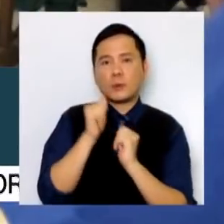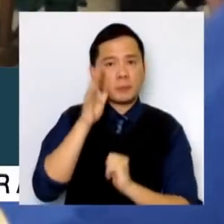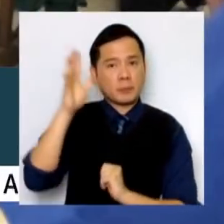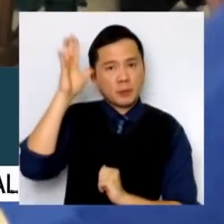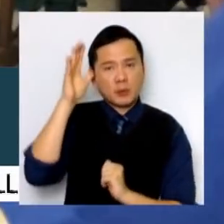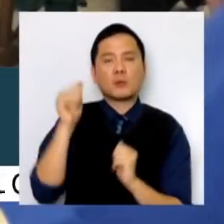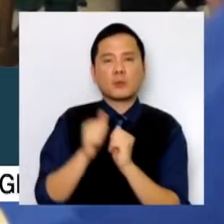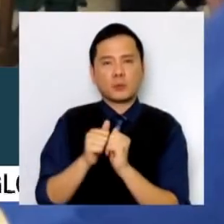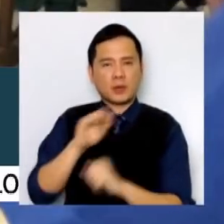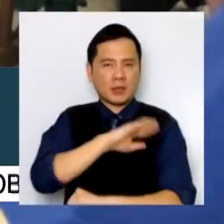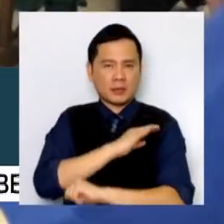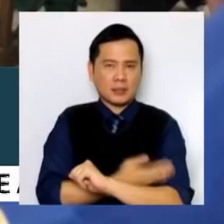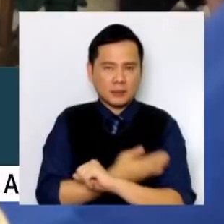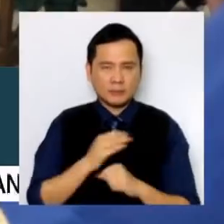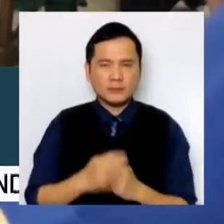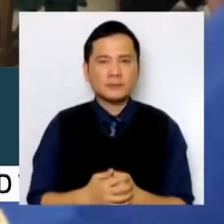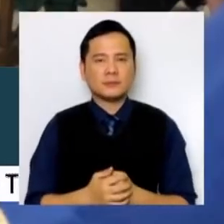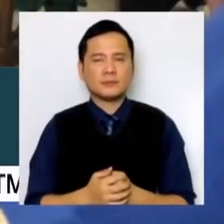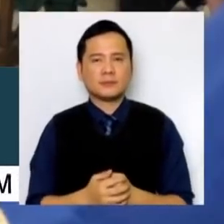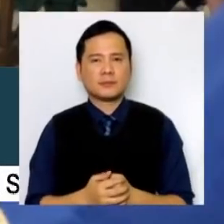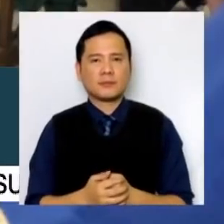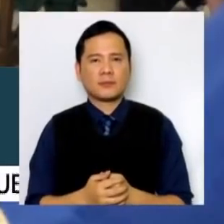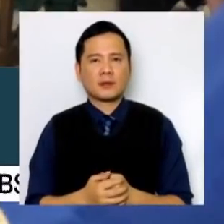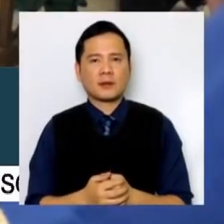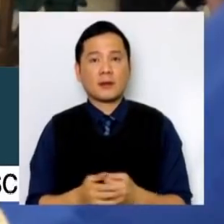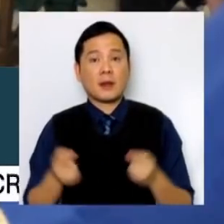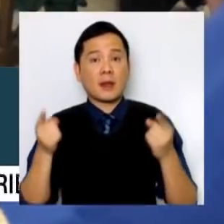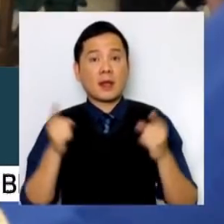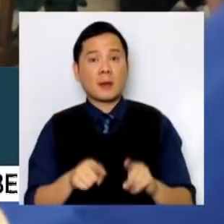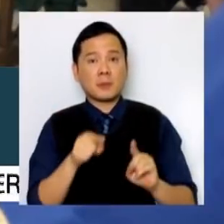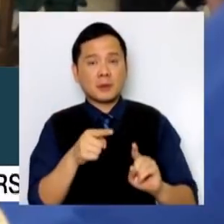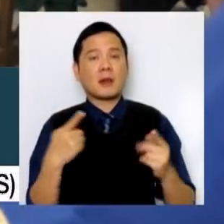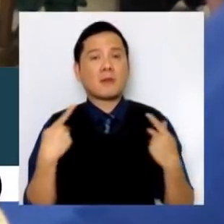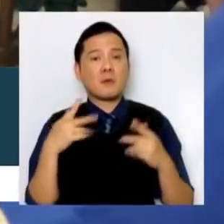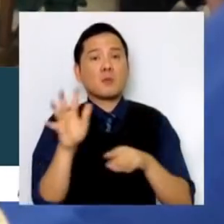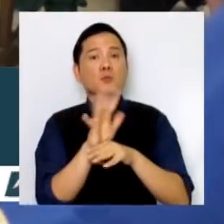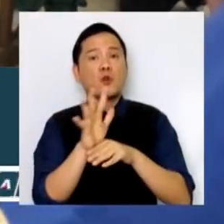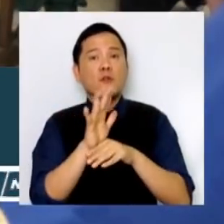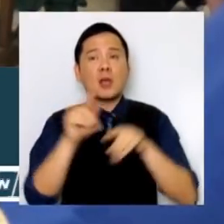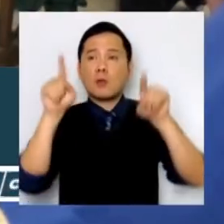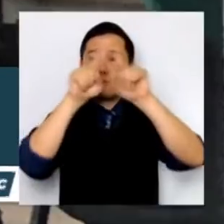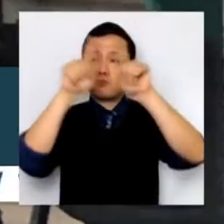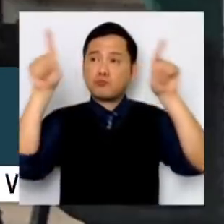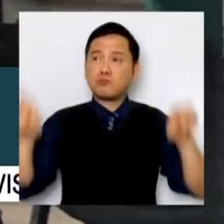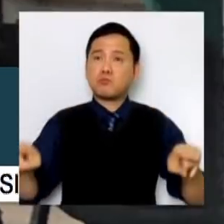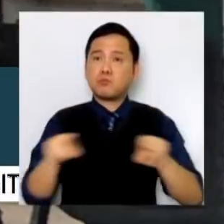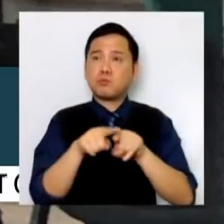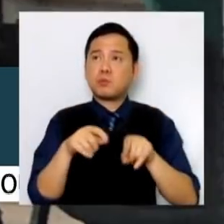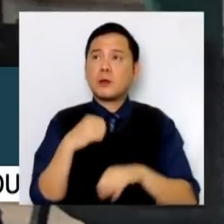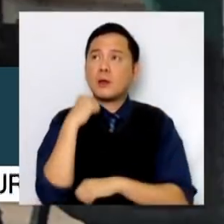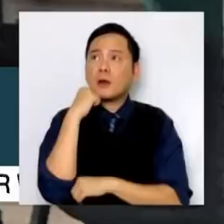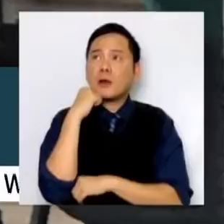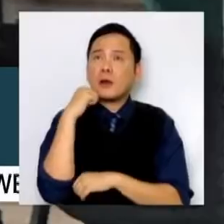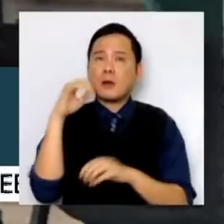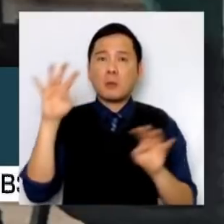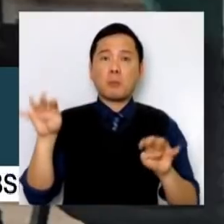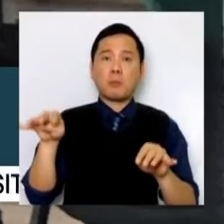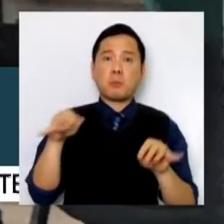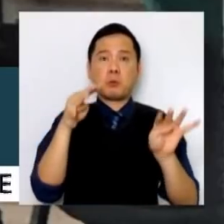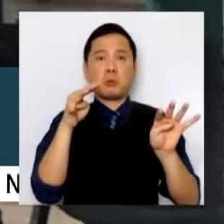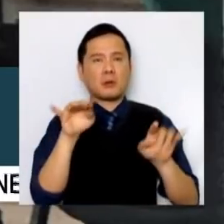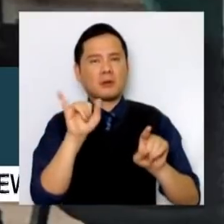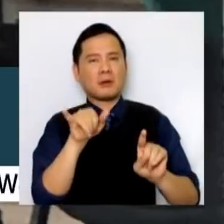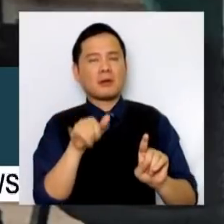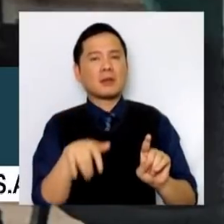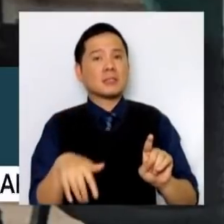is happening, a Disney movie is being played in the giant screen. Some doctors and nurses even wore animal headbands to entertain